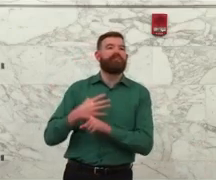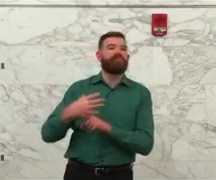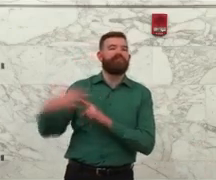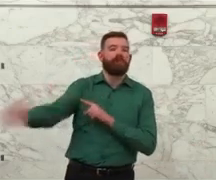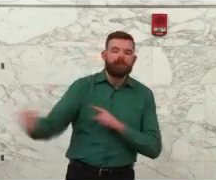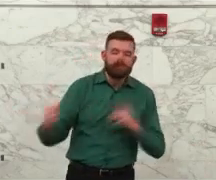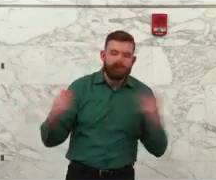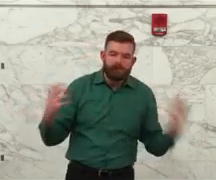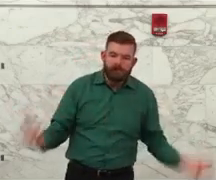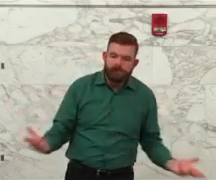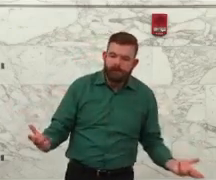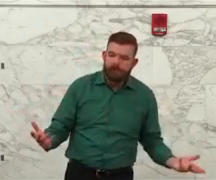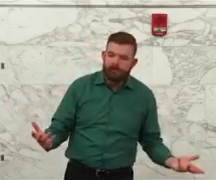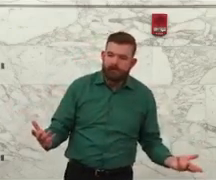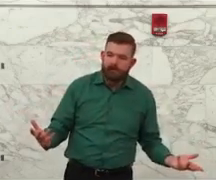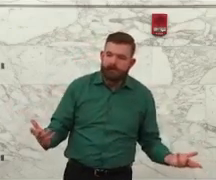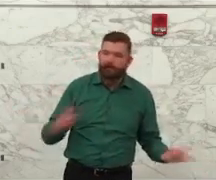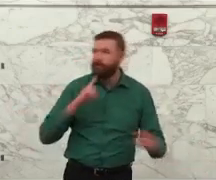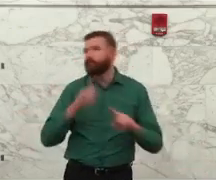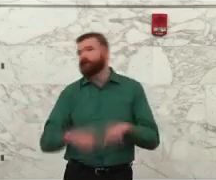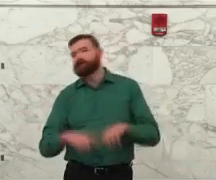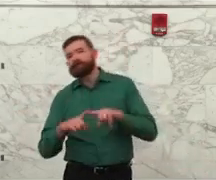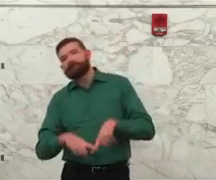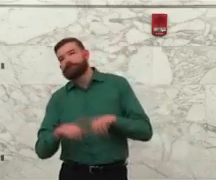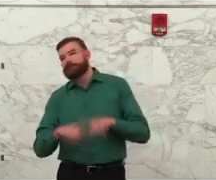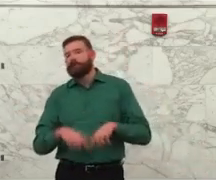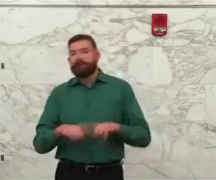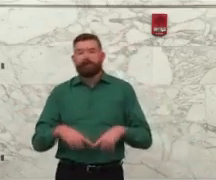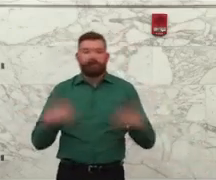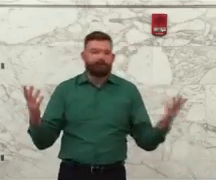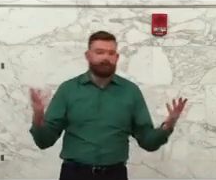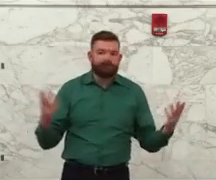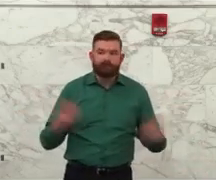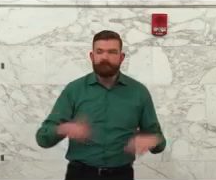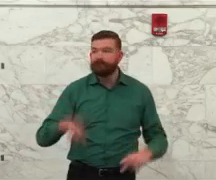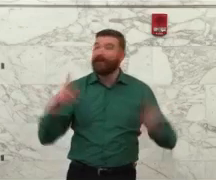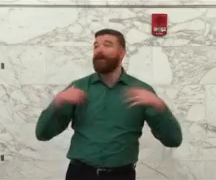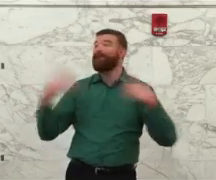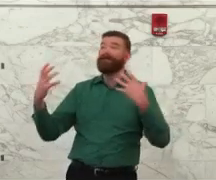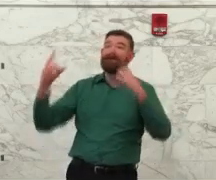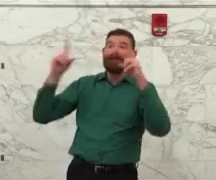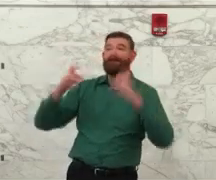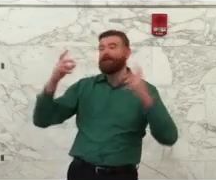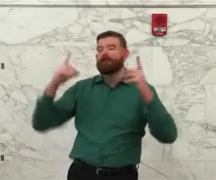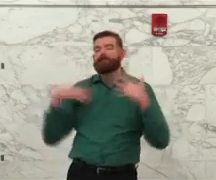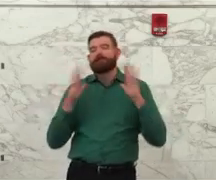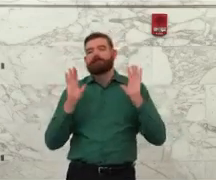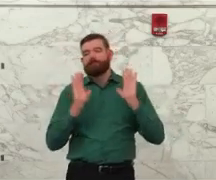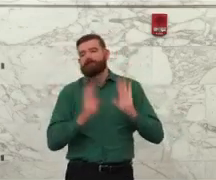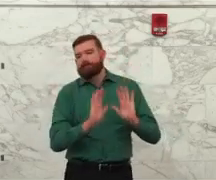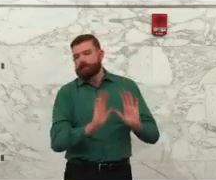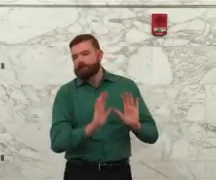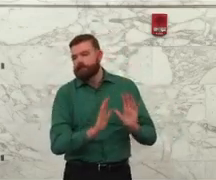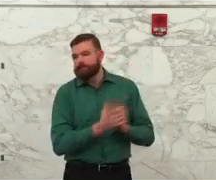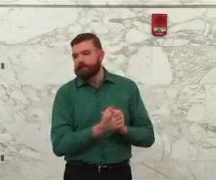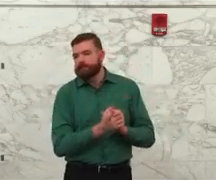think we have to say at this point that people that want to be tested, although that's a secondary goal, should be able to get the